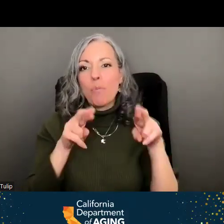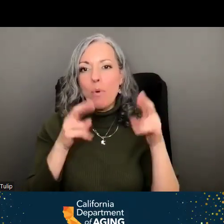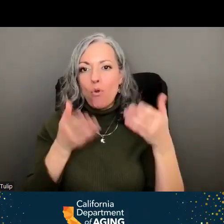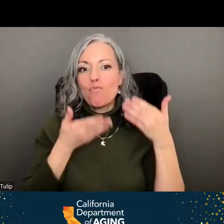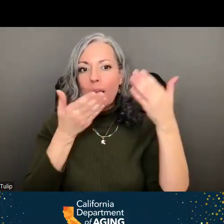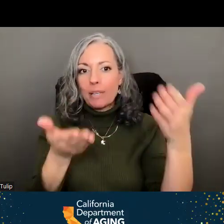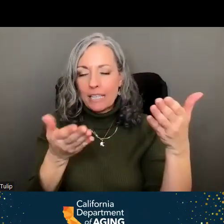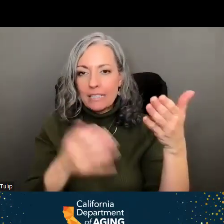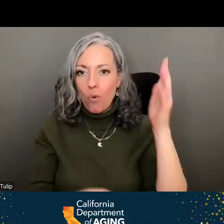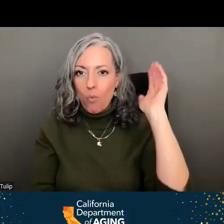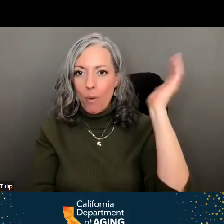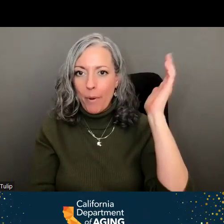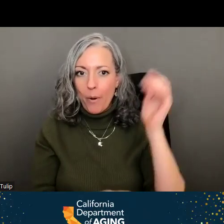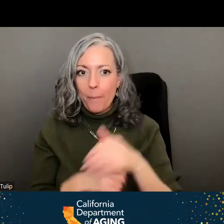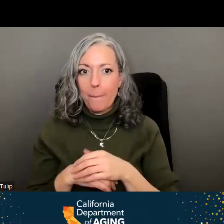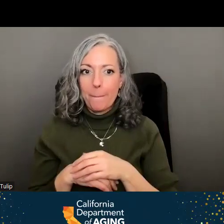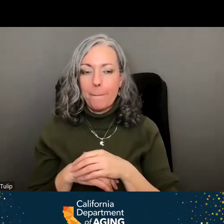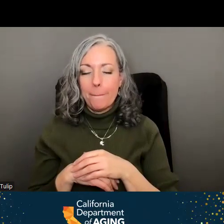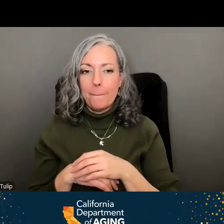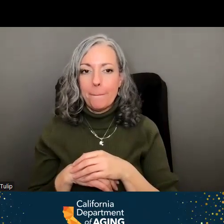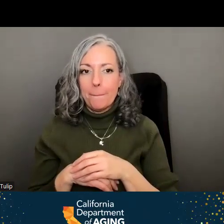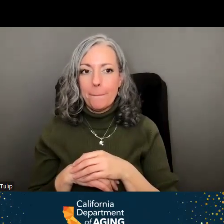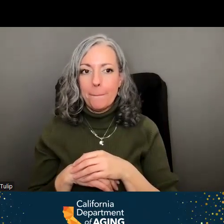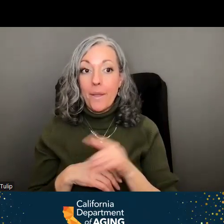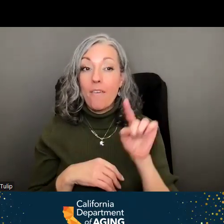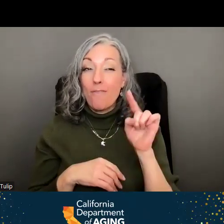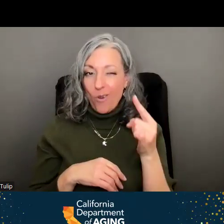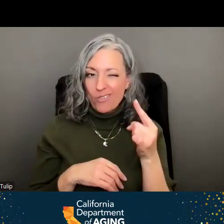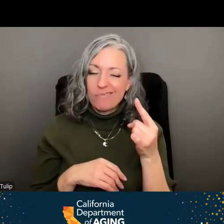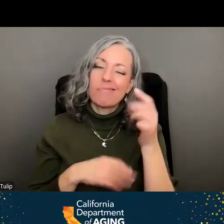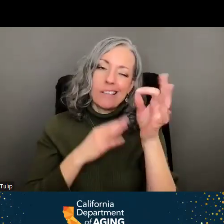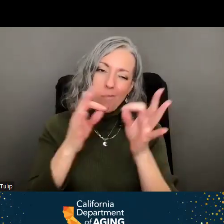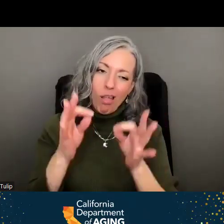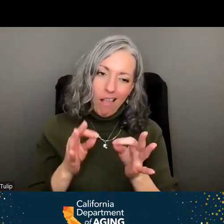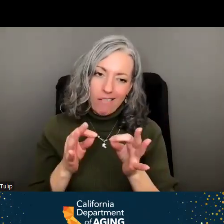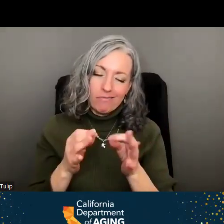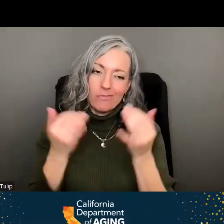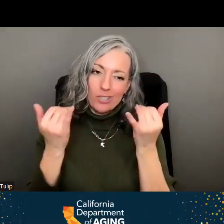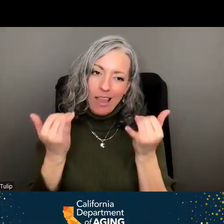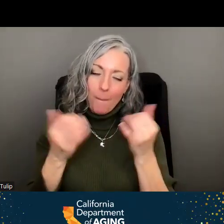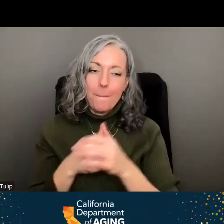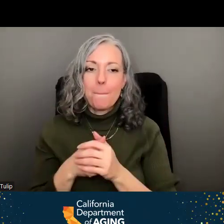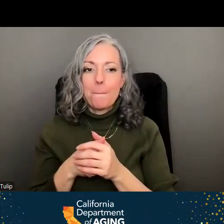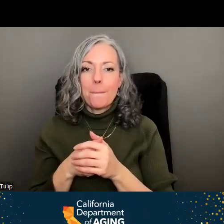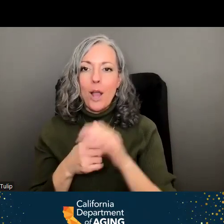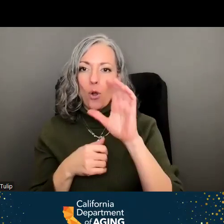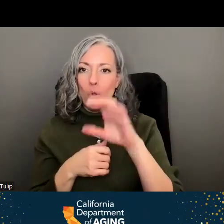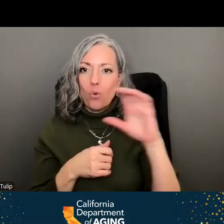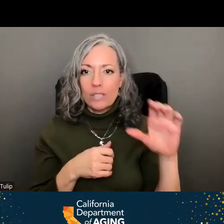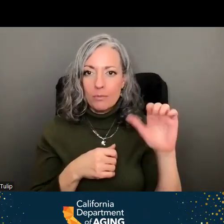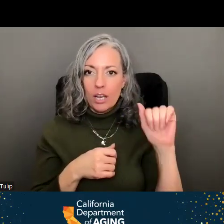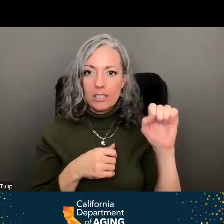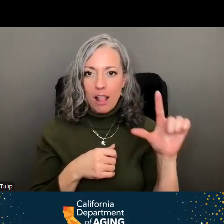webinar. Next slide, please. First, we're going to cover some housekeeping items for today. Closed captioning and ASL